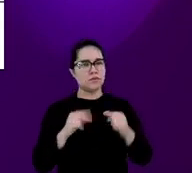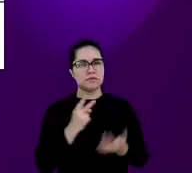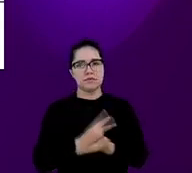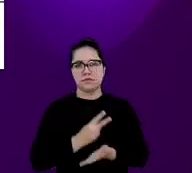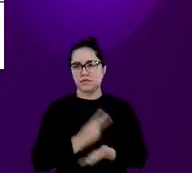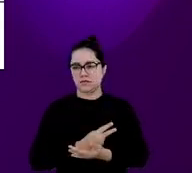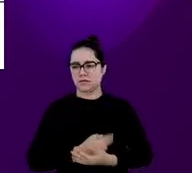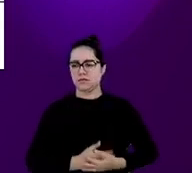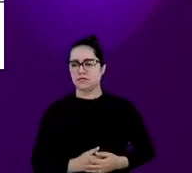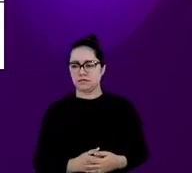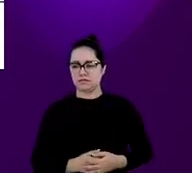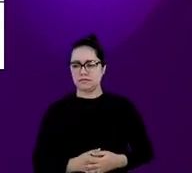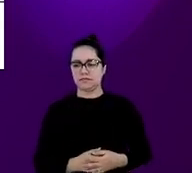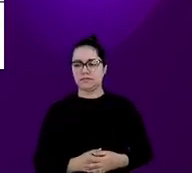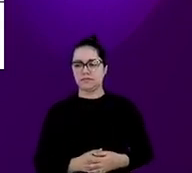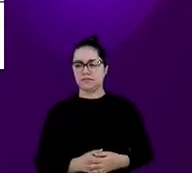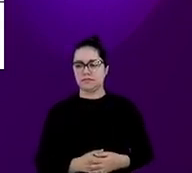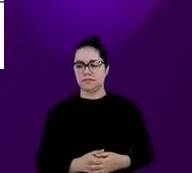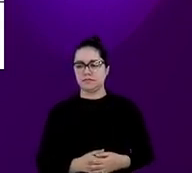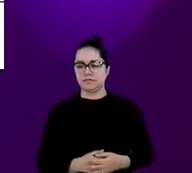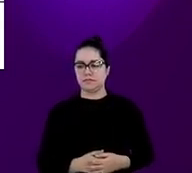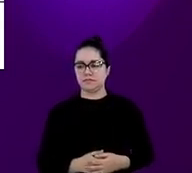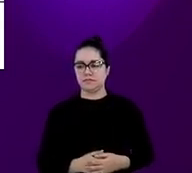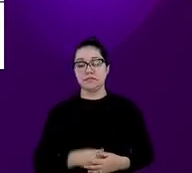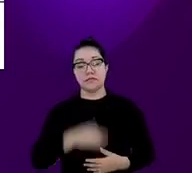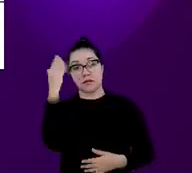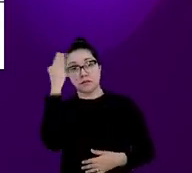trial, reducing 85%,